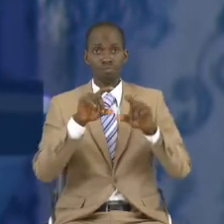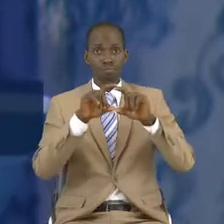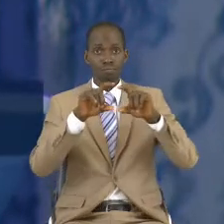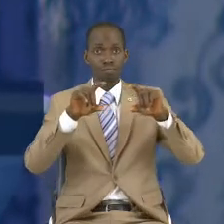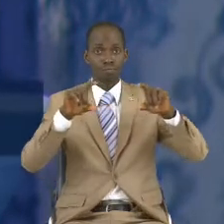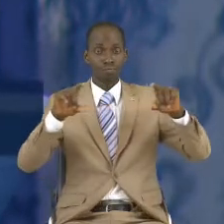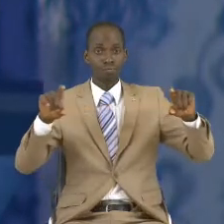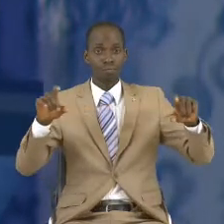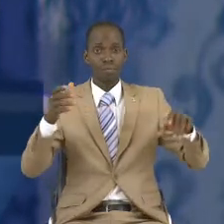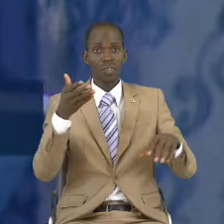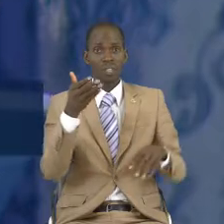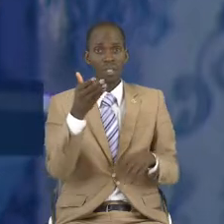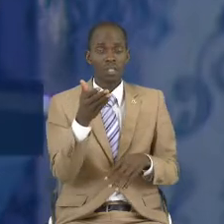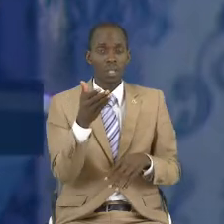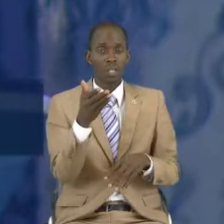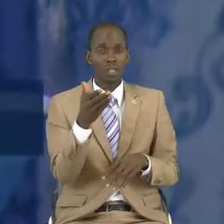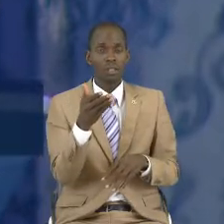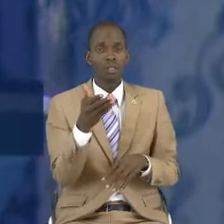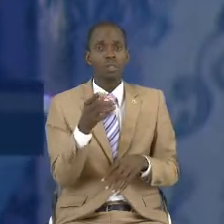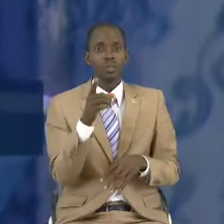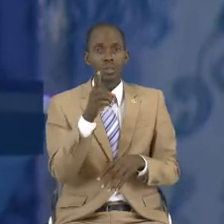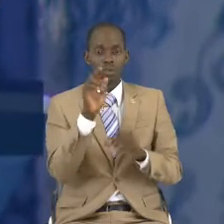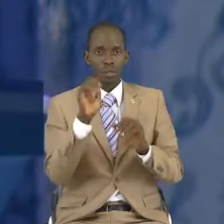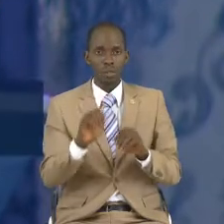and click on